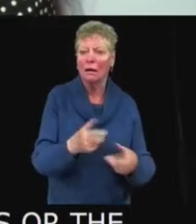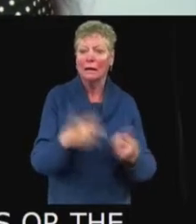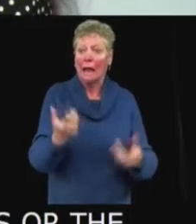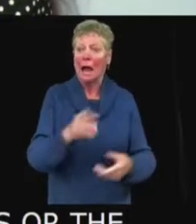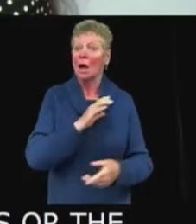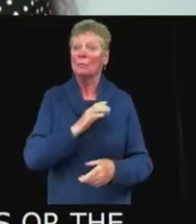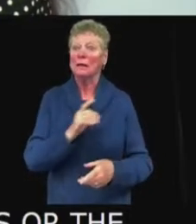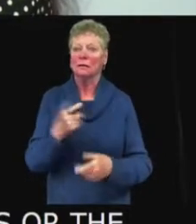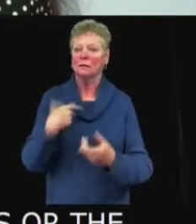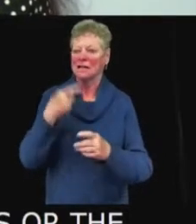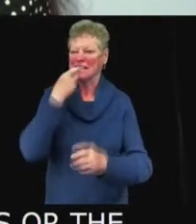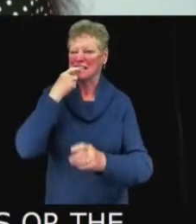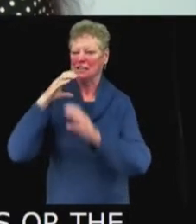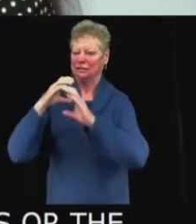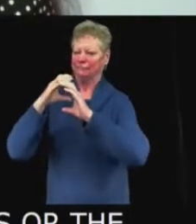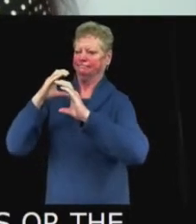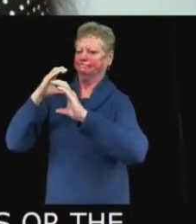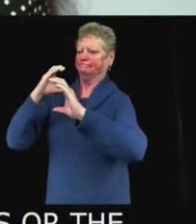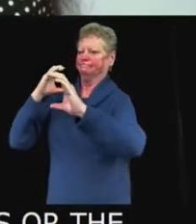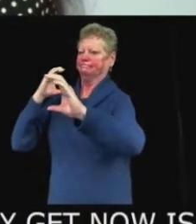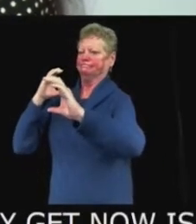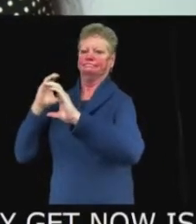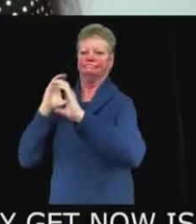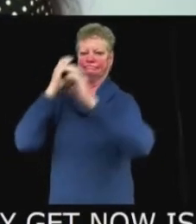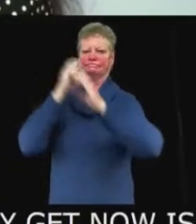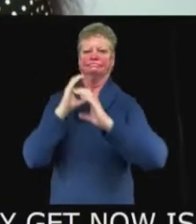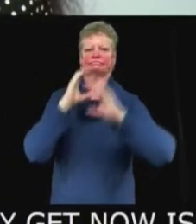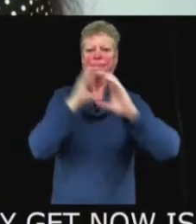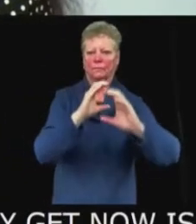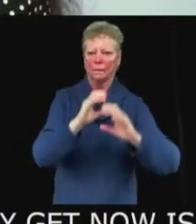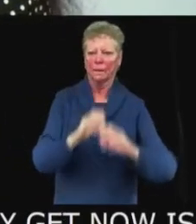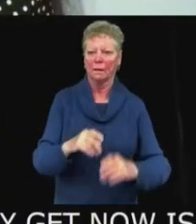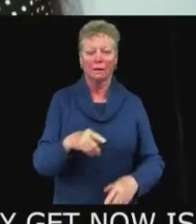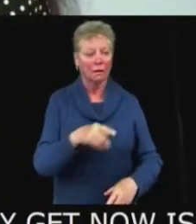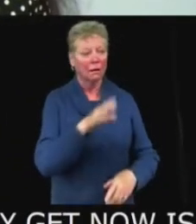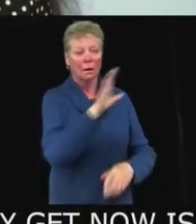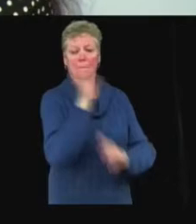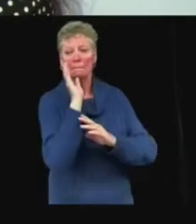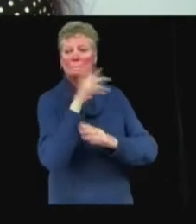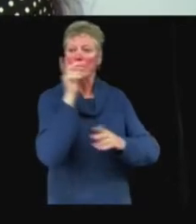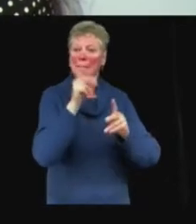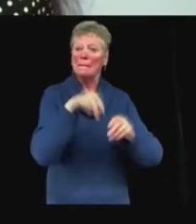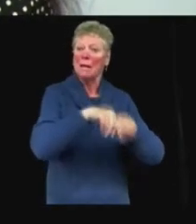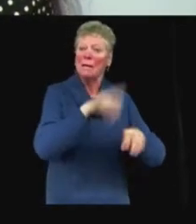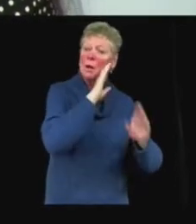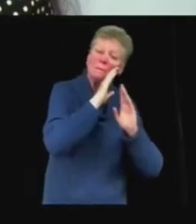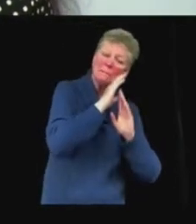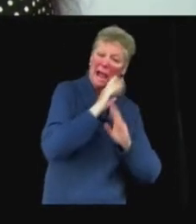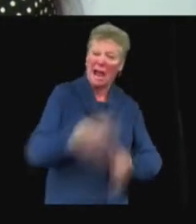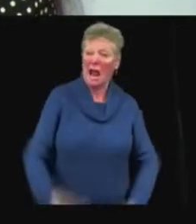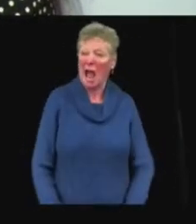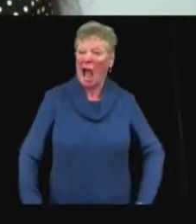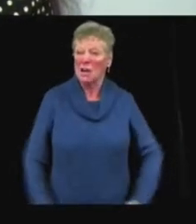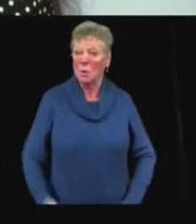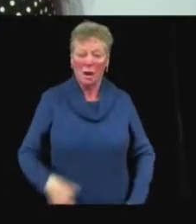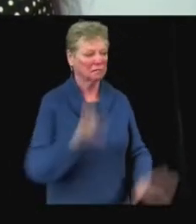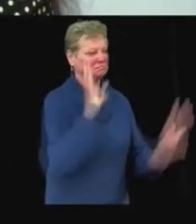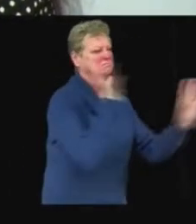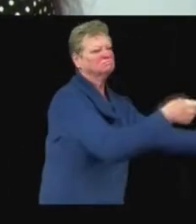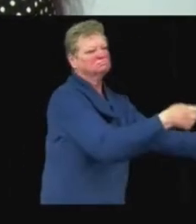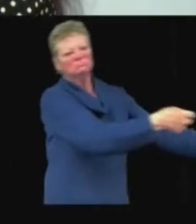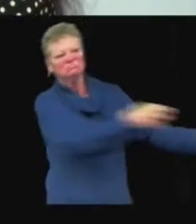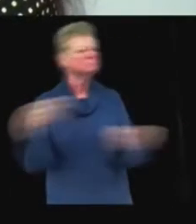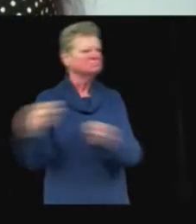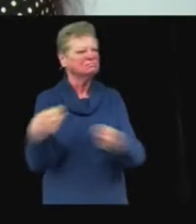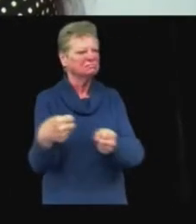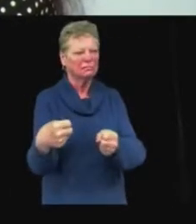tank in the middle of their community. People were pulled out in their underwear. That further traumatized the community. It's further broken trust, and people are very,